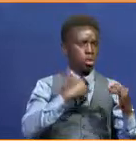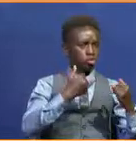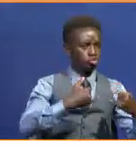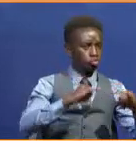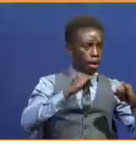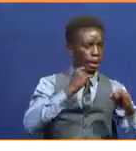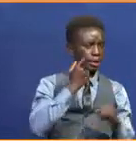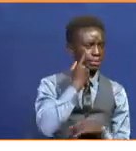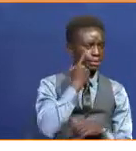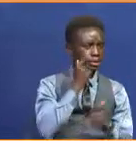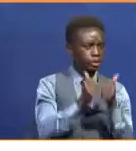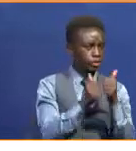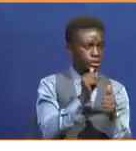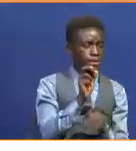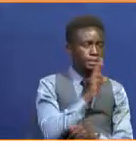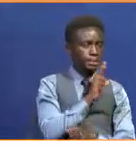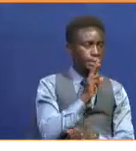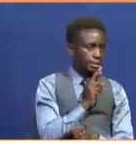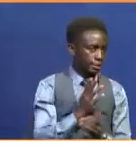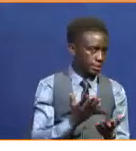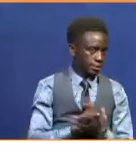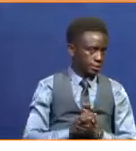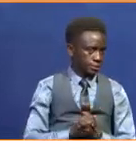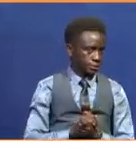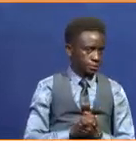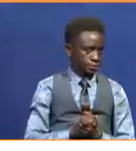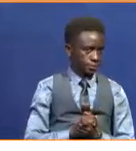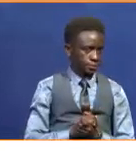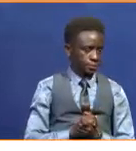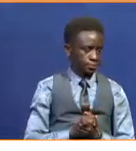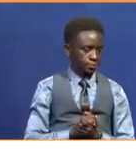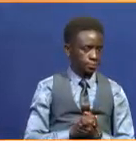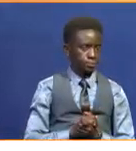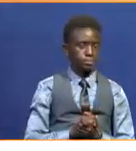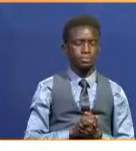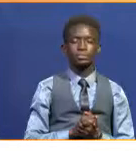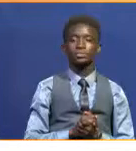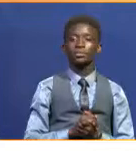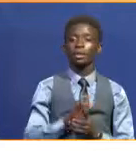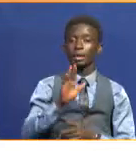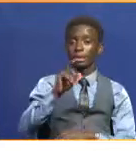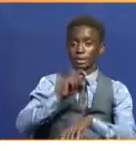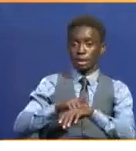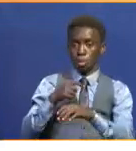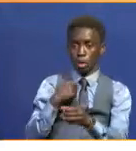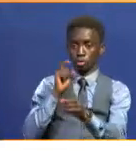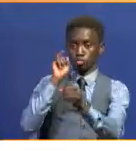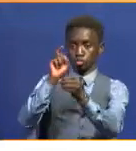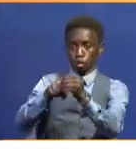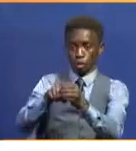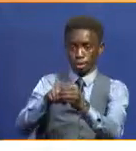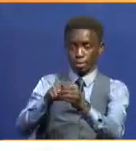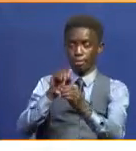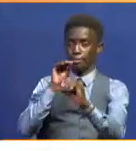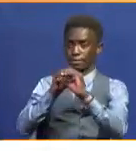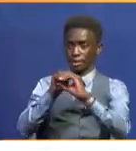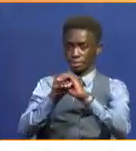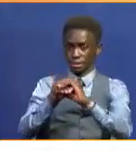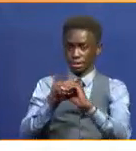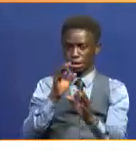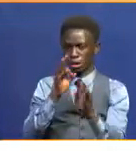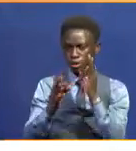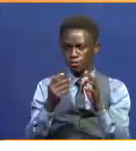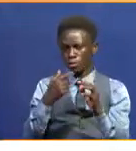risk that you're getting into. Okay, yeah, so when you're going into investments and you're trying to assess